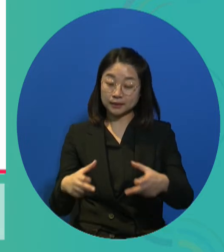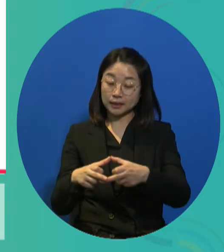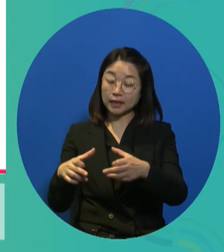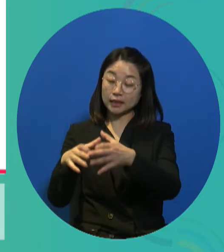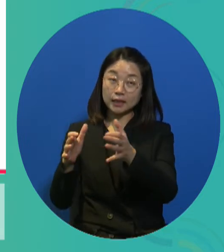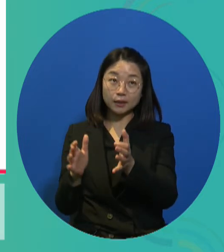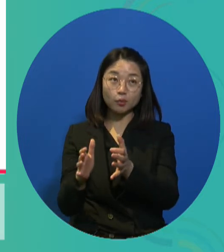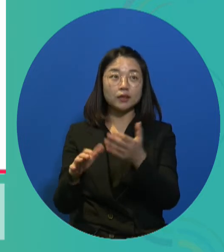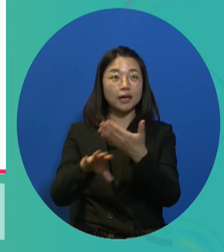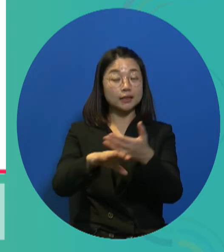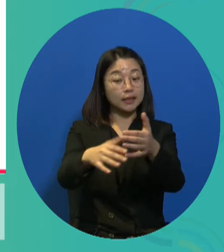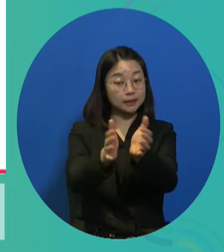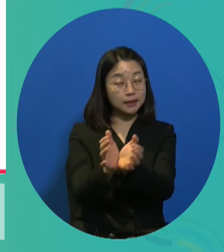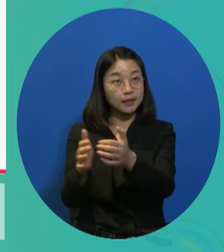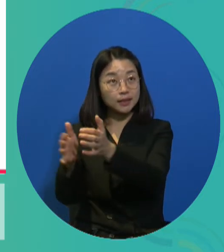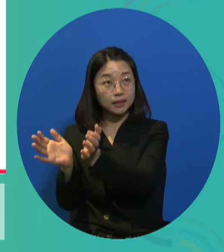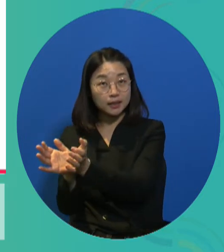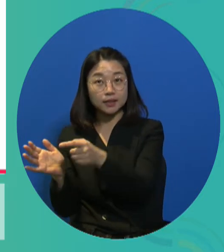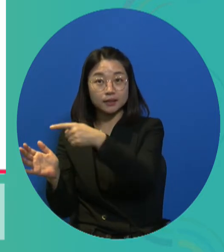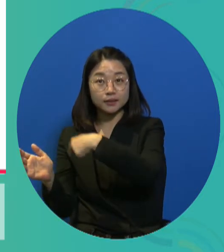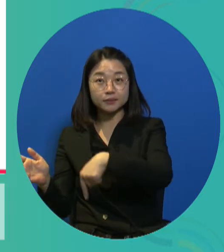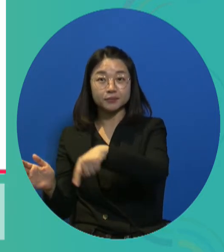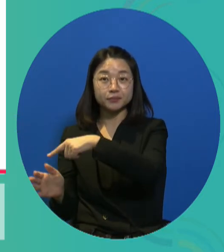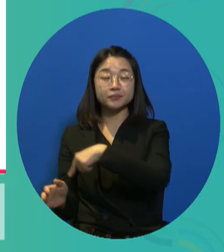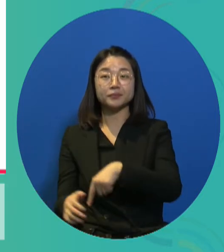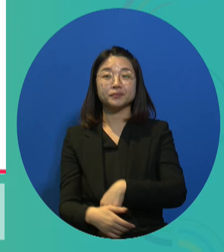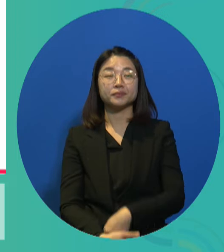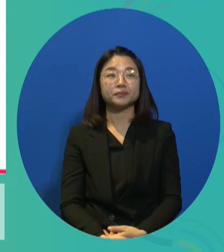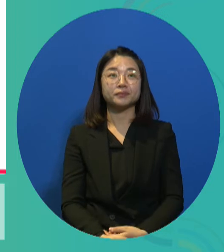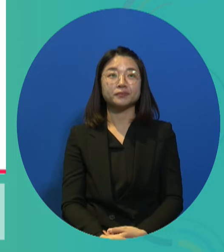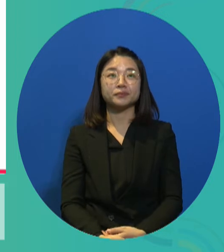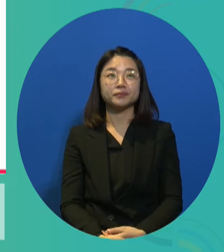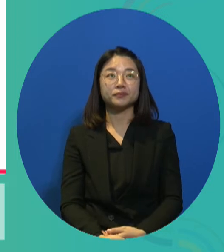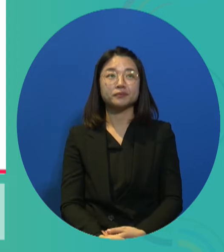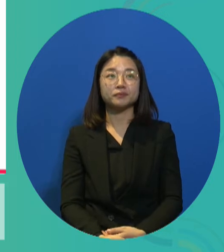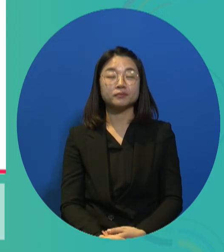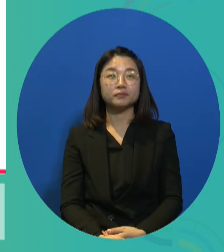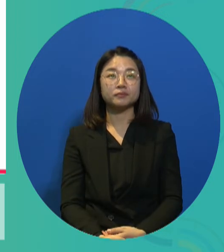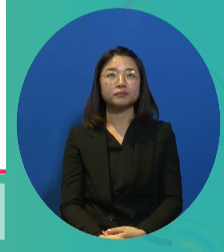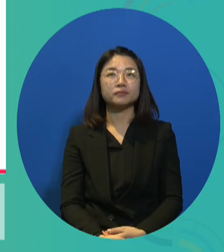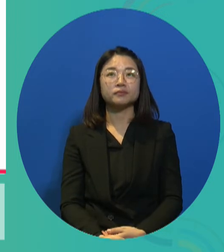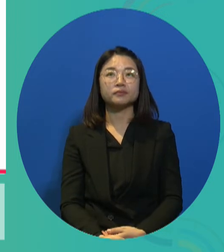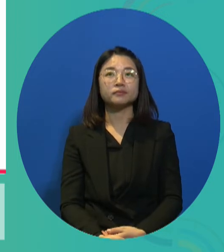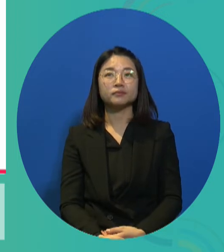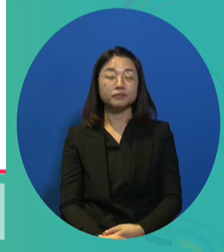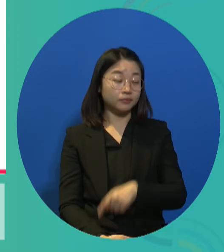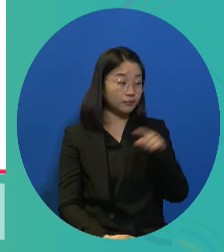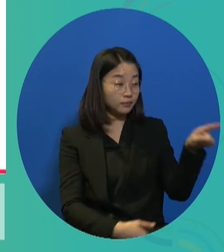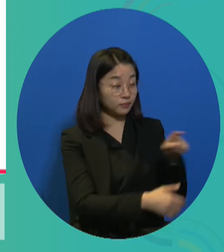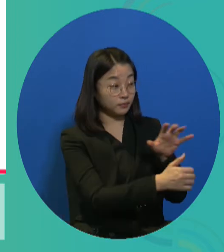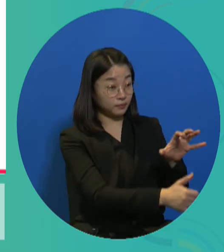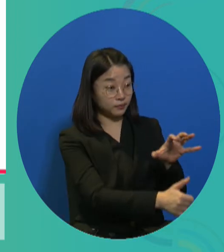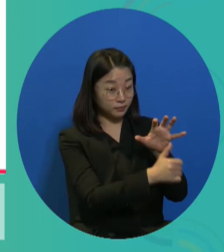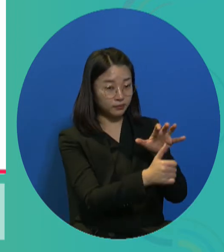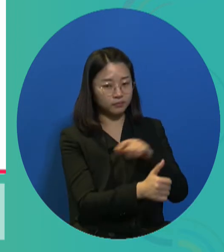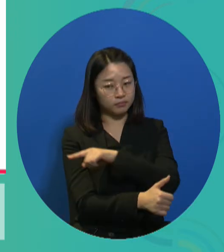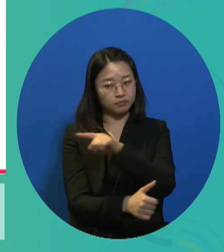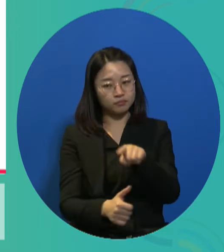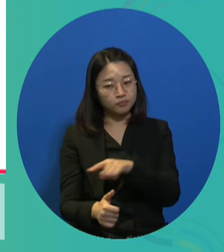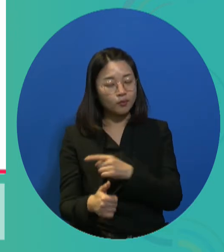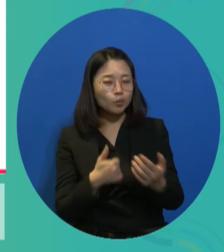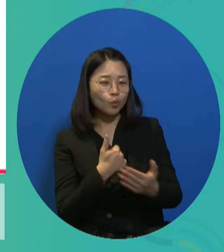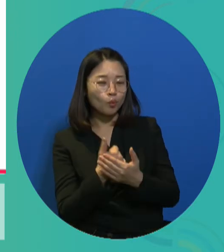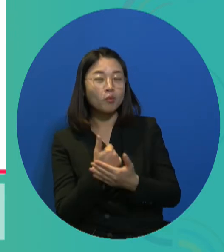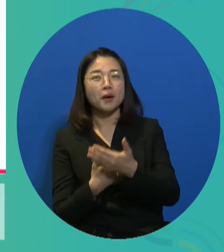move on to the implication of the optional protocol on disabled persons or disability activist groups.